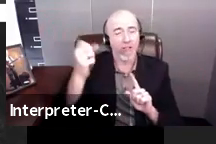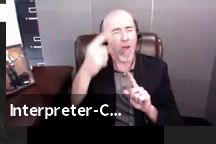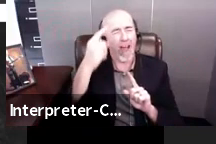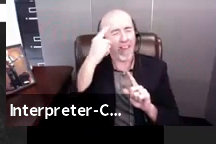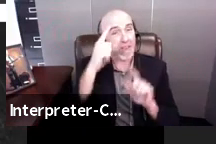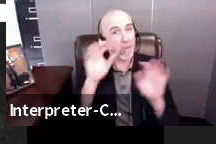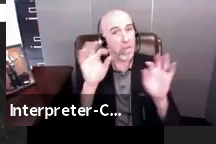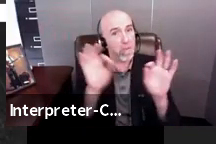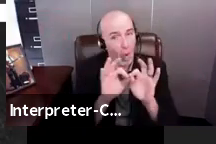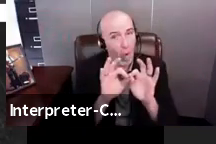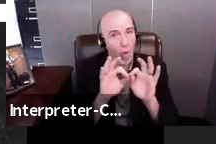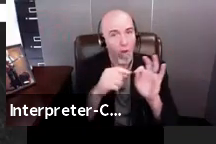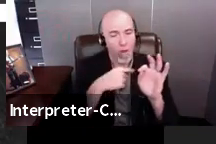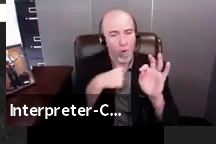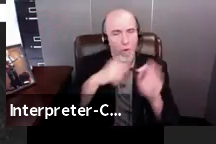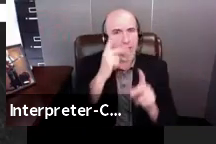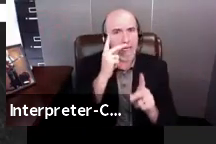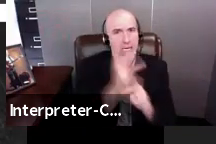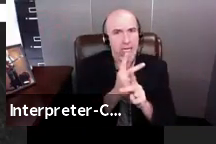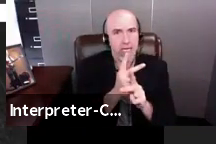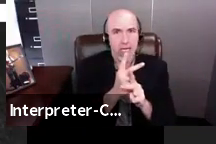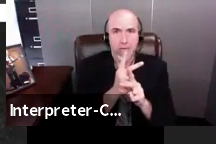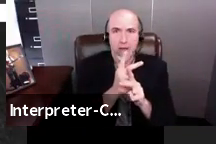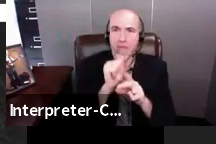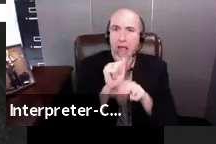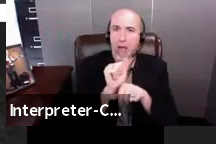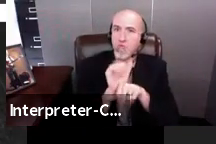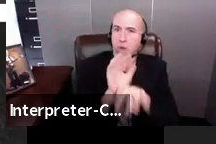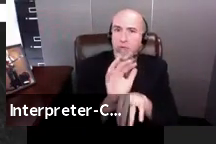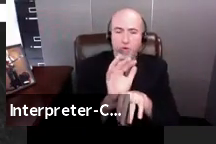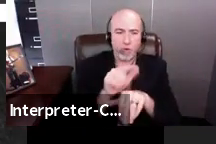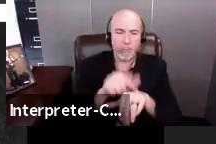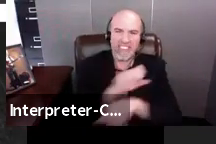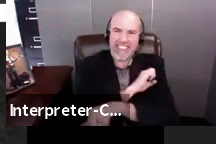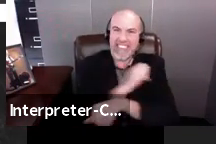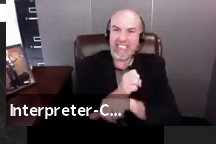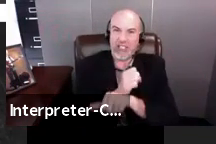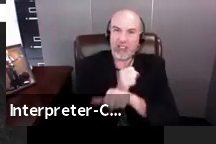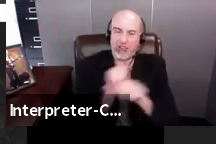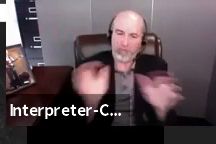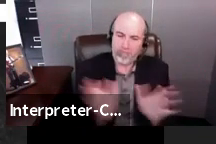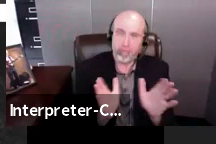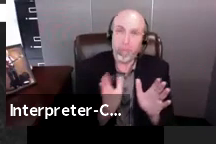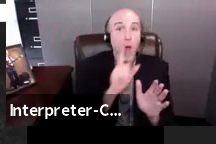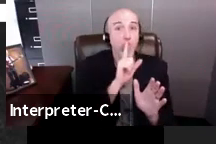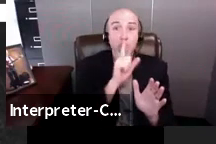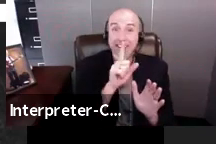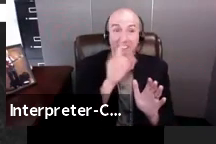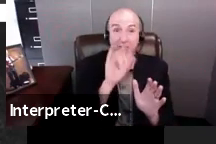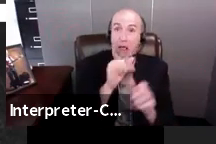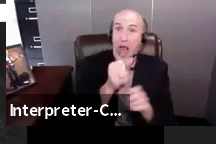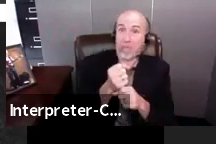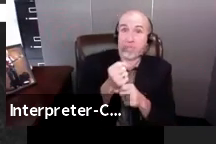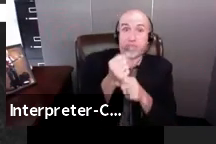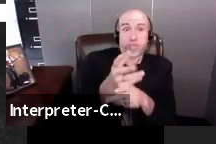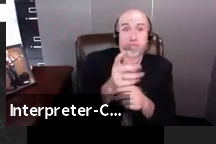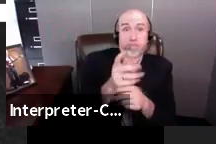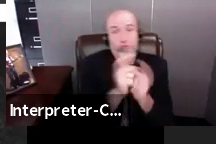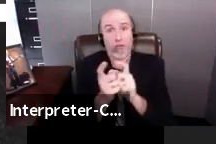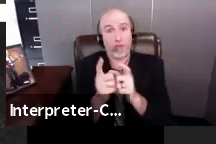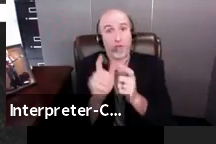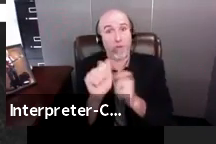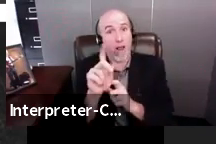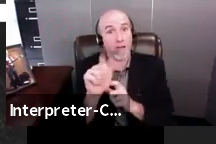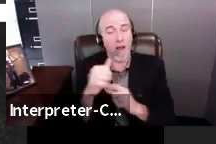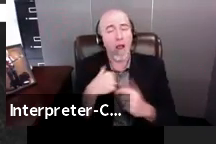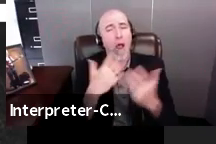important that we keep that grassroots energy that really got the ADA. I want to recognize, and many